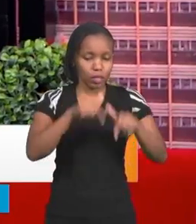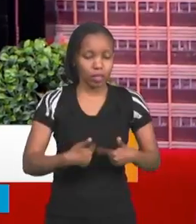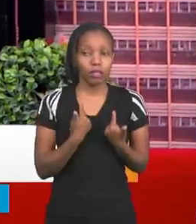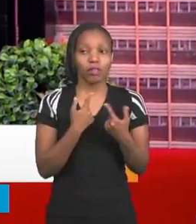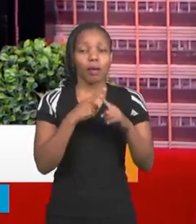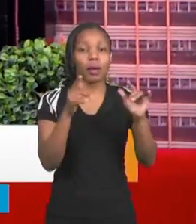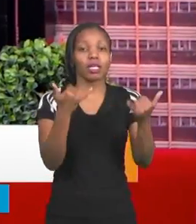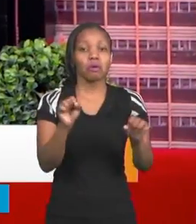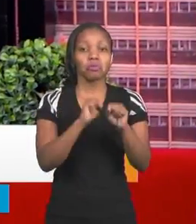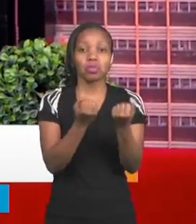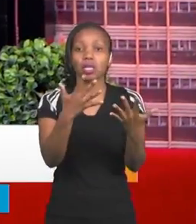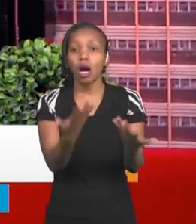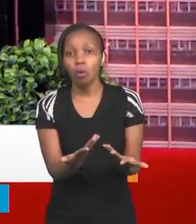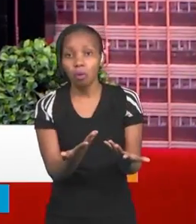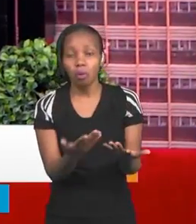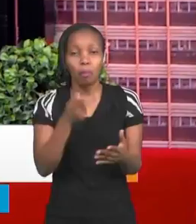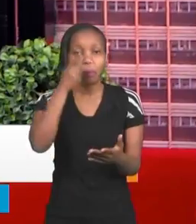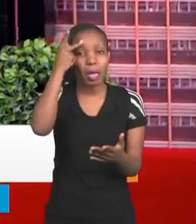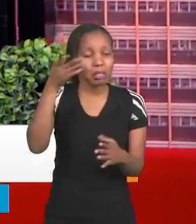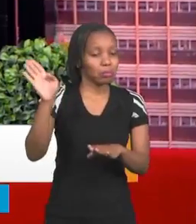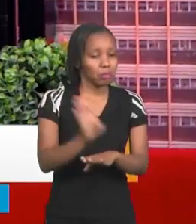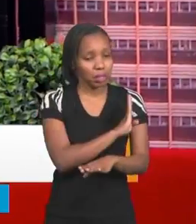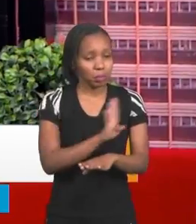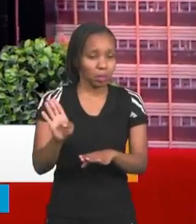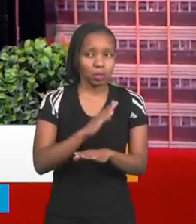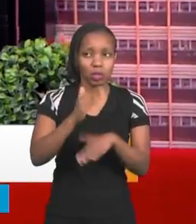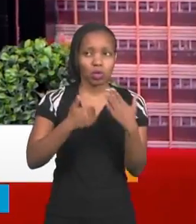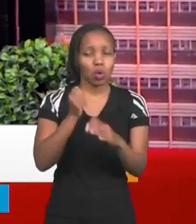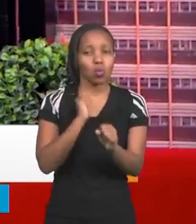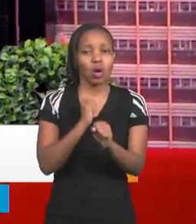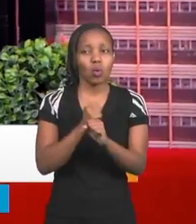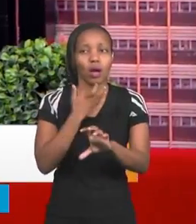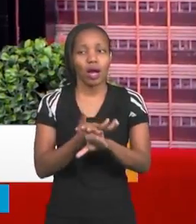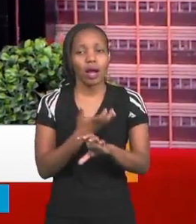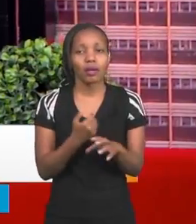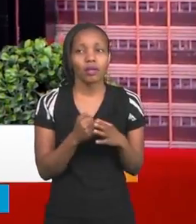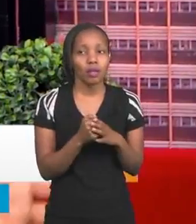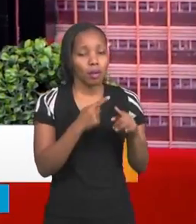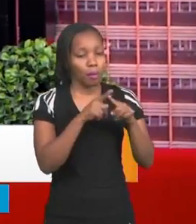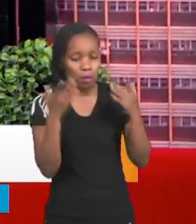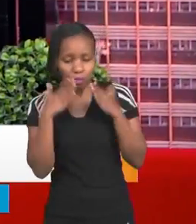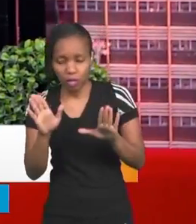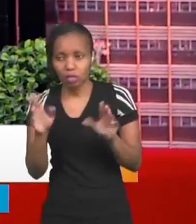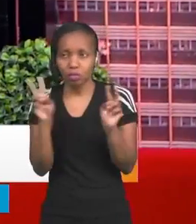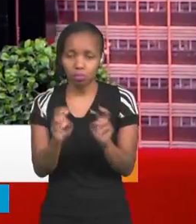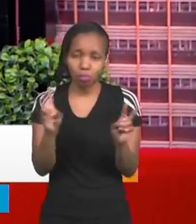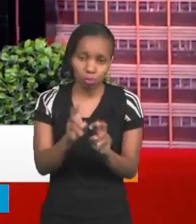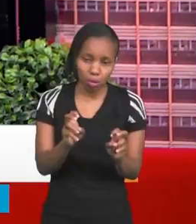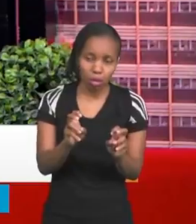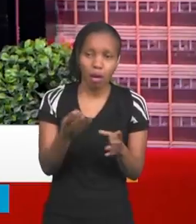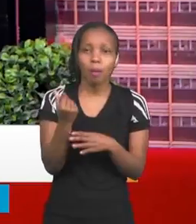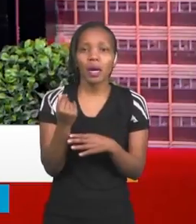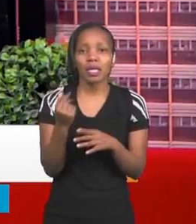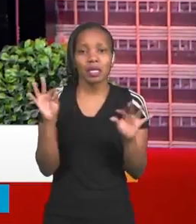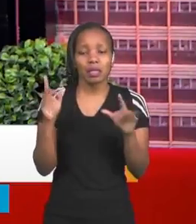now, the way the society is, parents are very busy. You know, we are all hustling, looking for money. Yeah. But by the time you finish looking for money, then you don't have your family. It's true. Right?